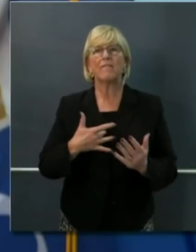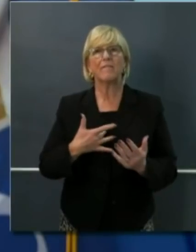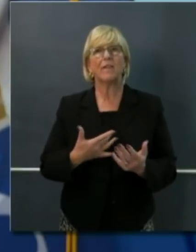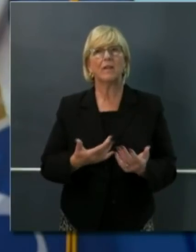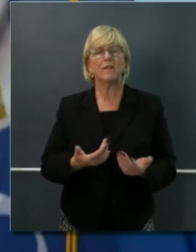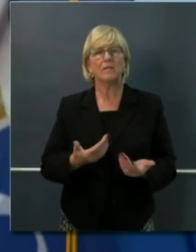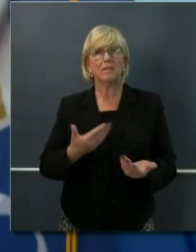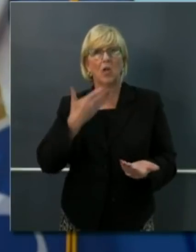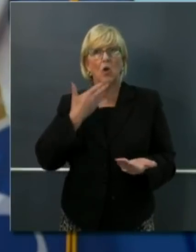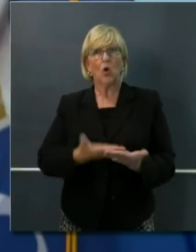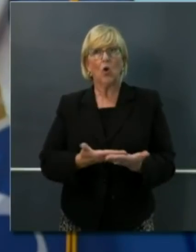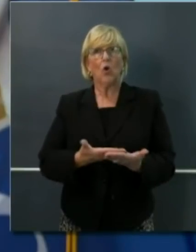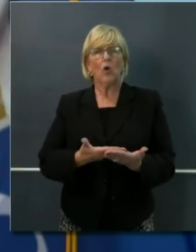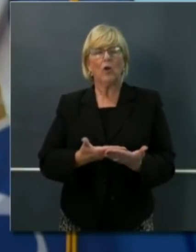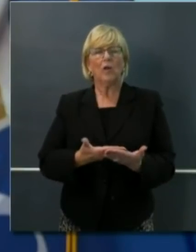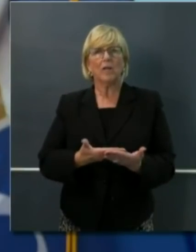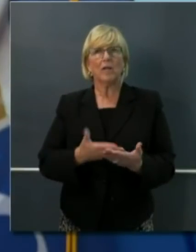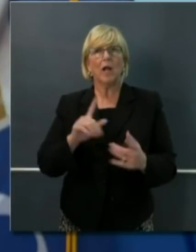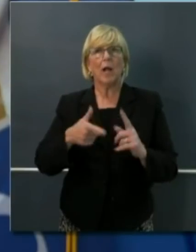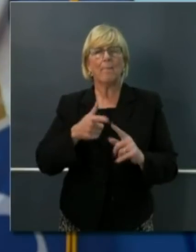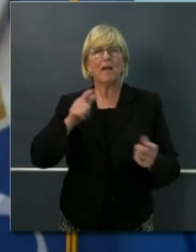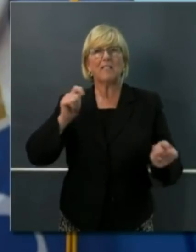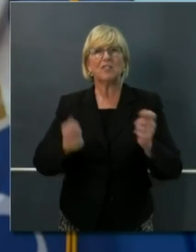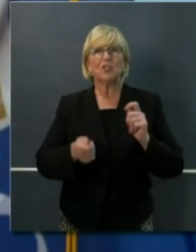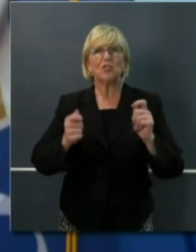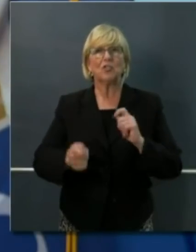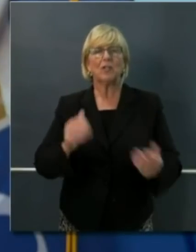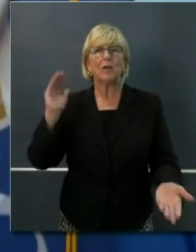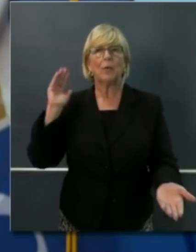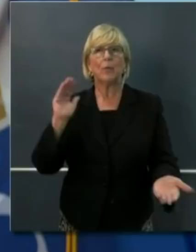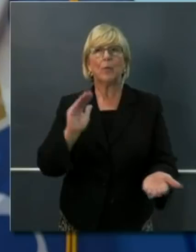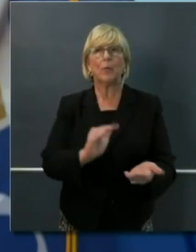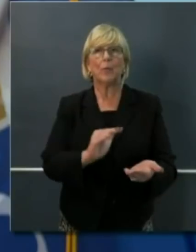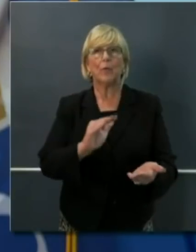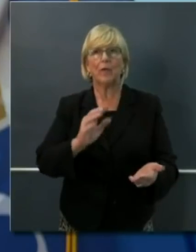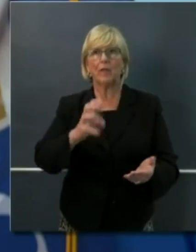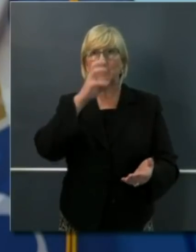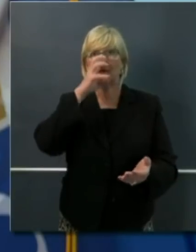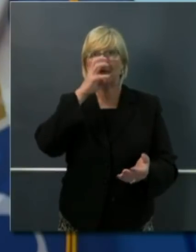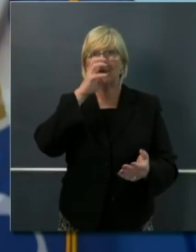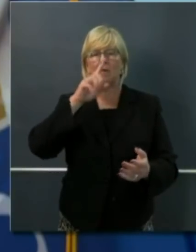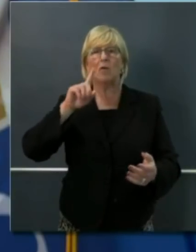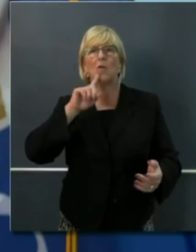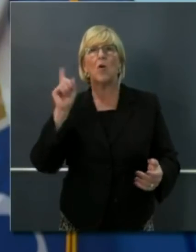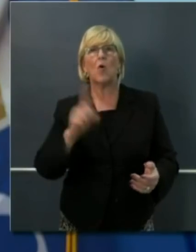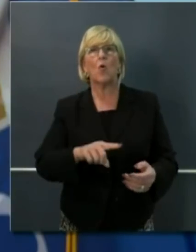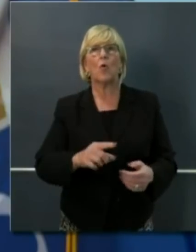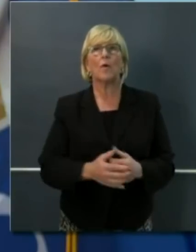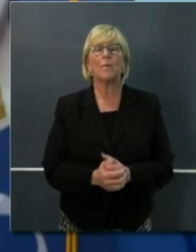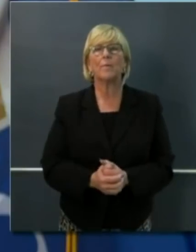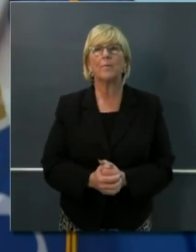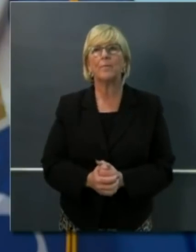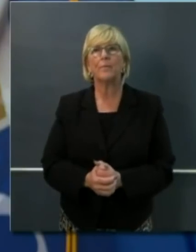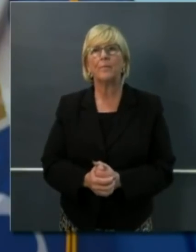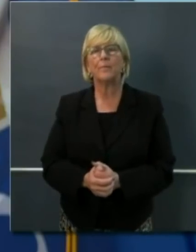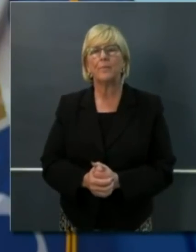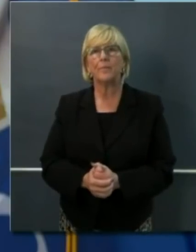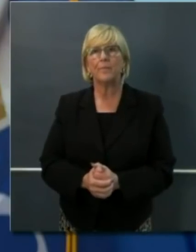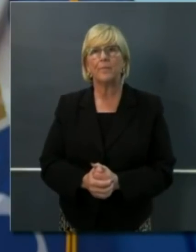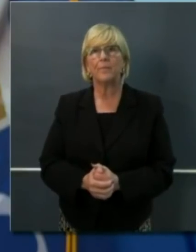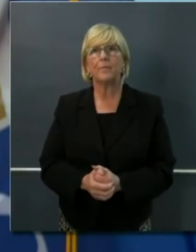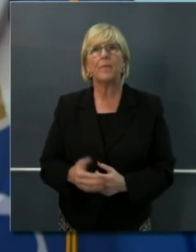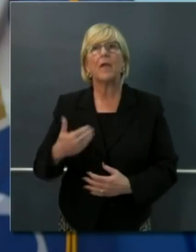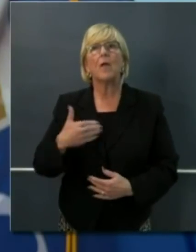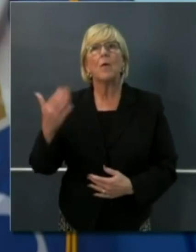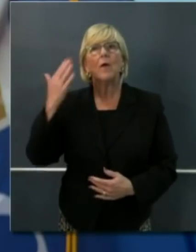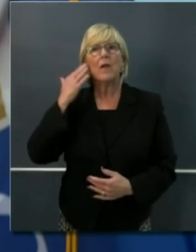as we modify that stay-at-home order. We also recognize that there's a very important aspect of testing that provides